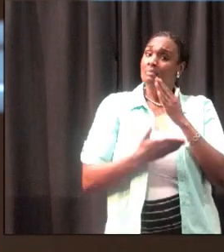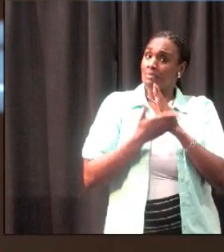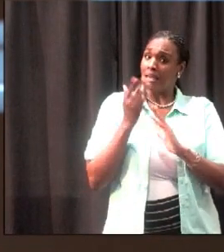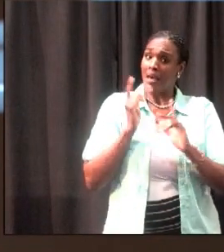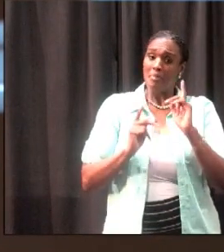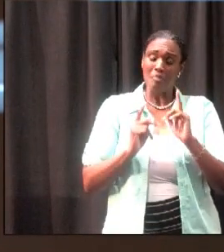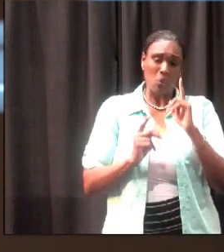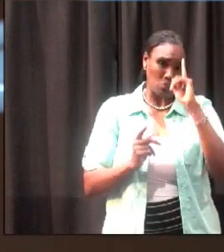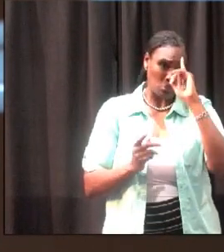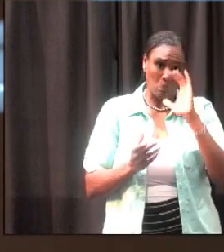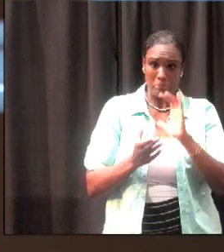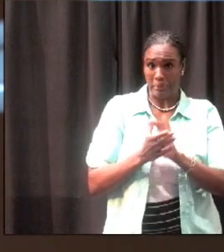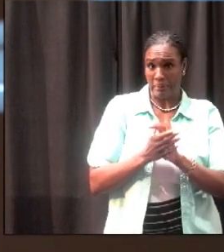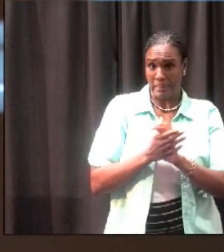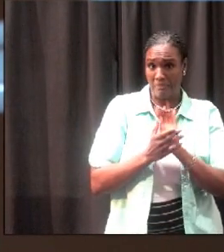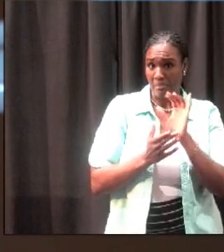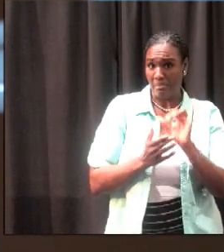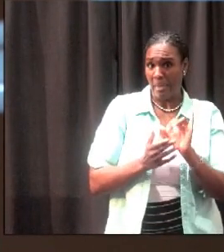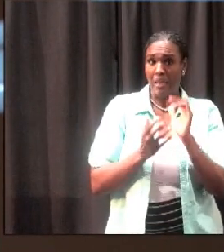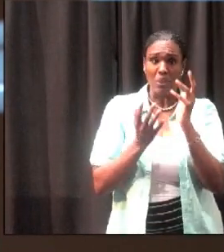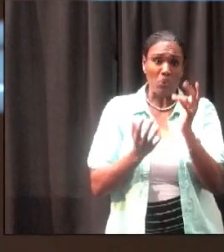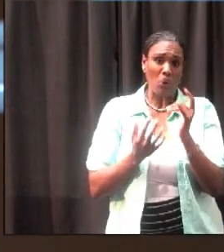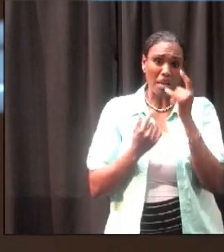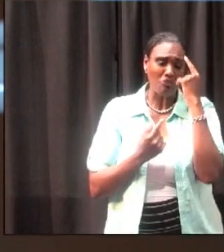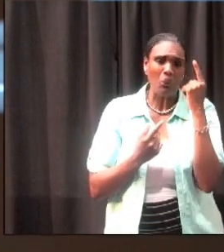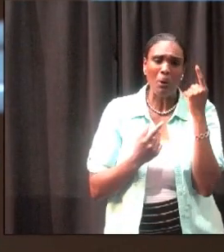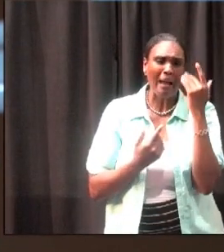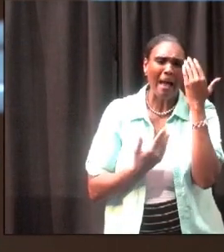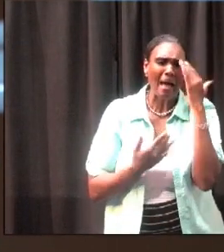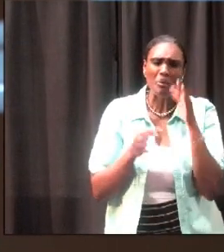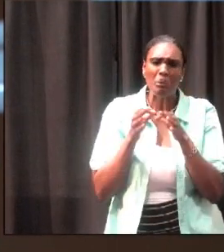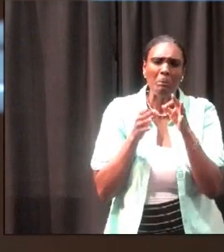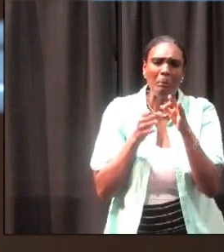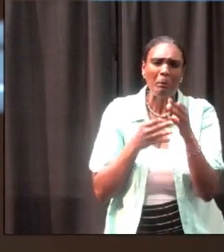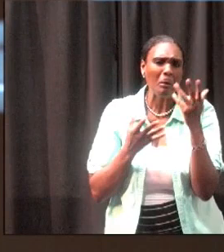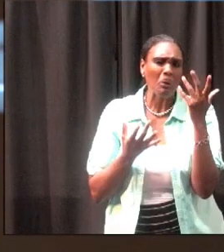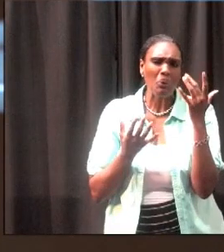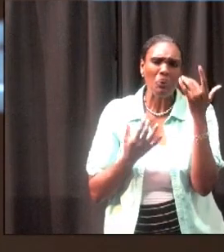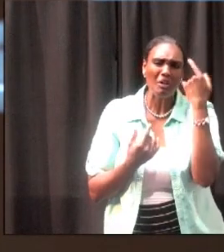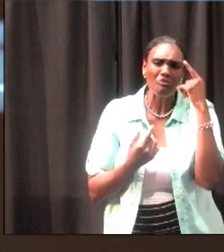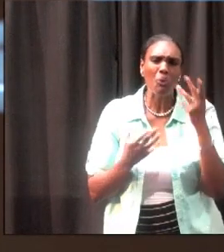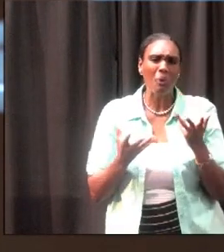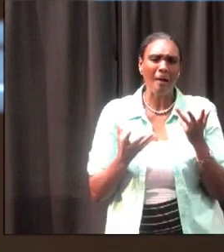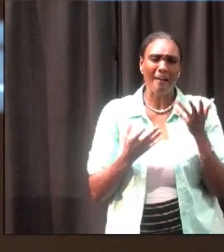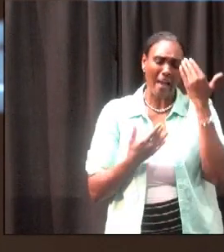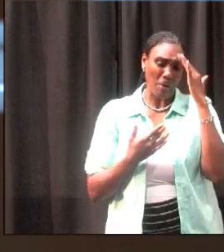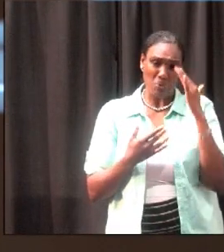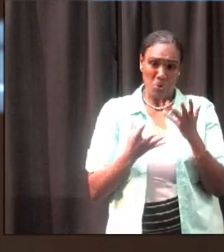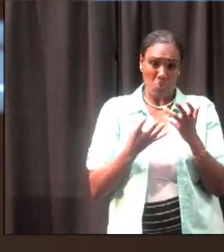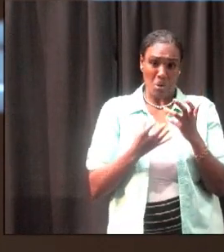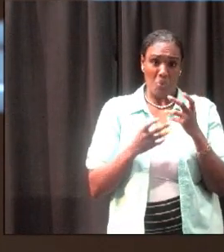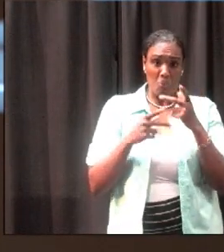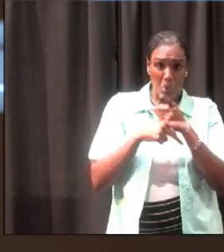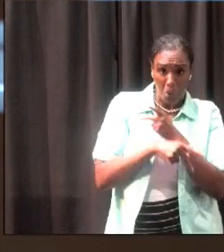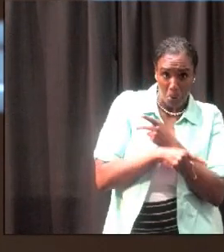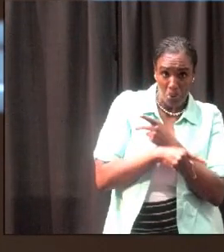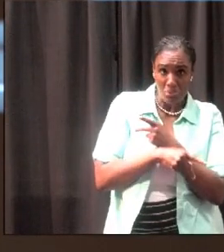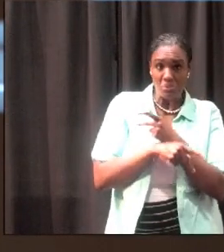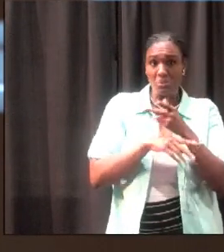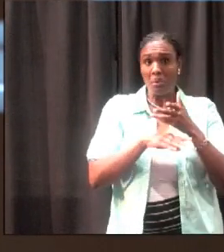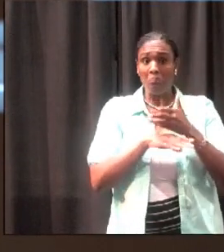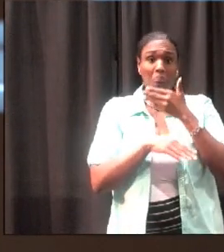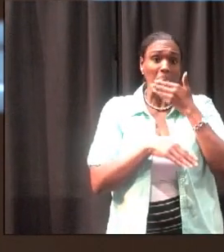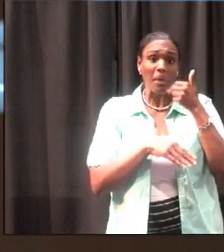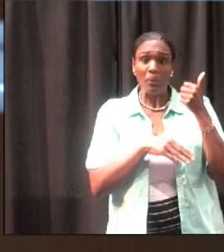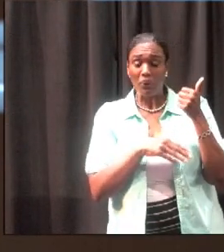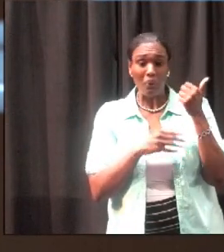in it, waiting on whatever. I don't know. I don't know if you're waiting on us to get worse. I don't know if you're waiting on it to get better. I don't know what you're waiting on. But we're